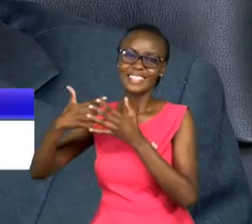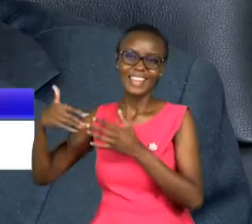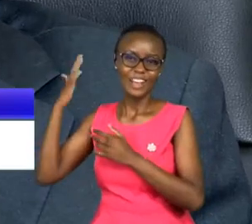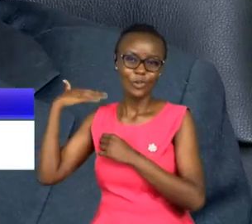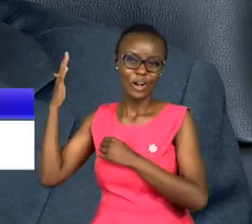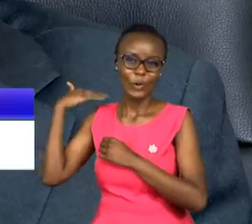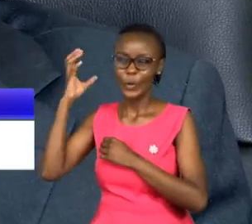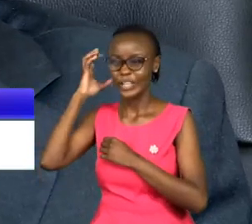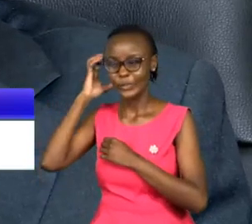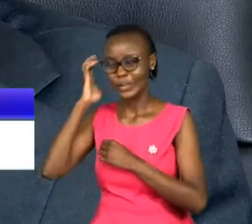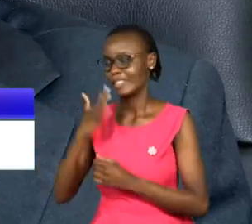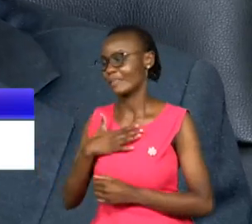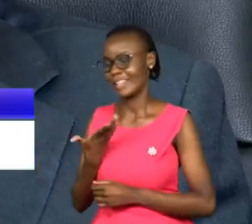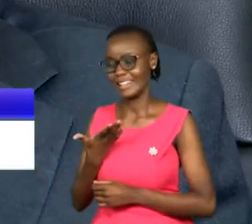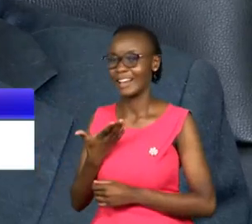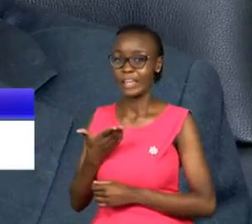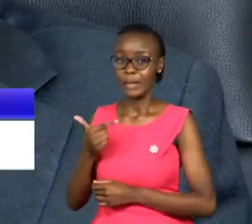starting from the time when,